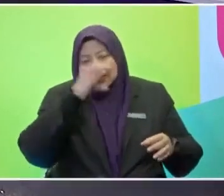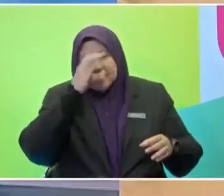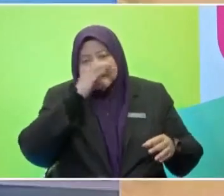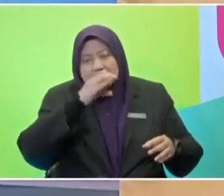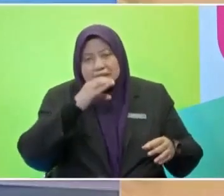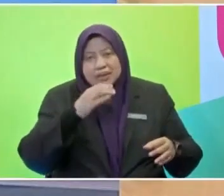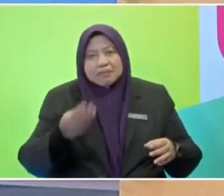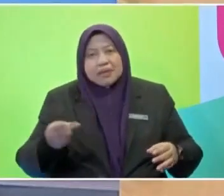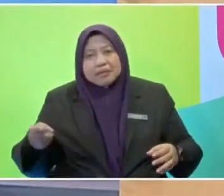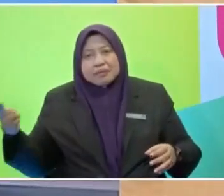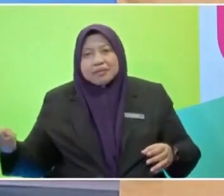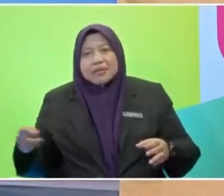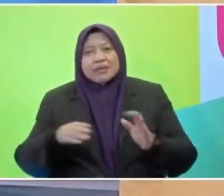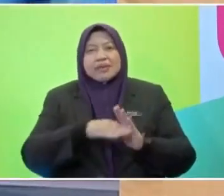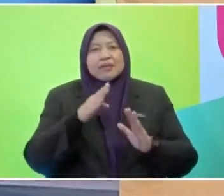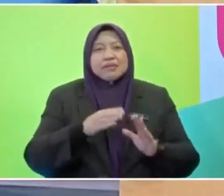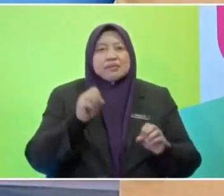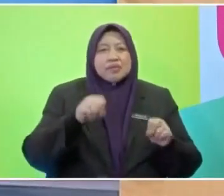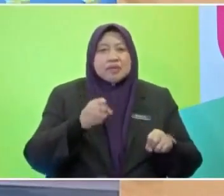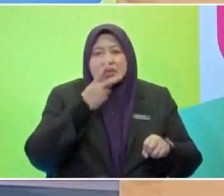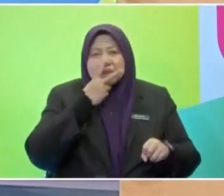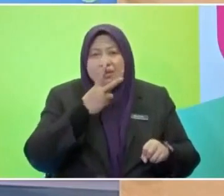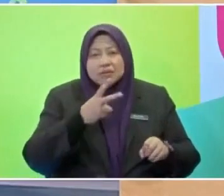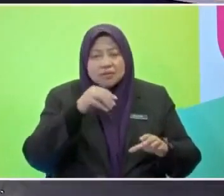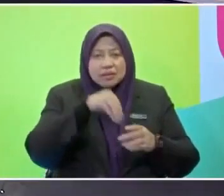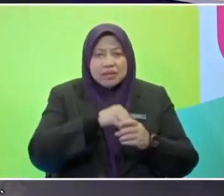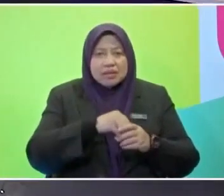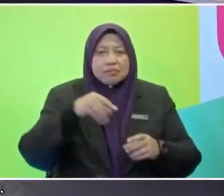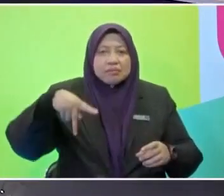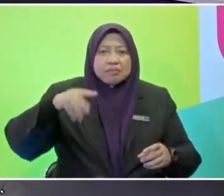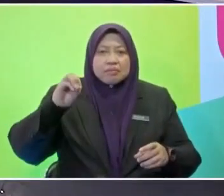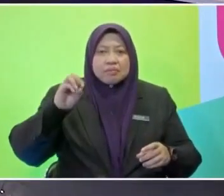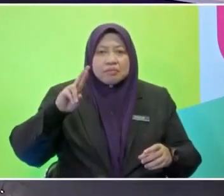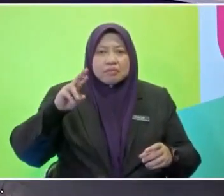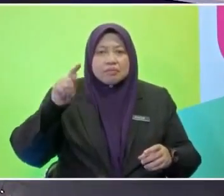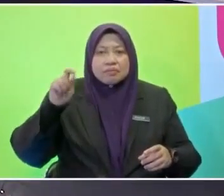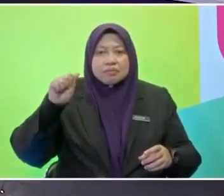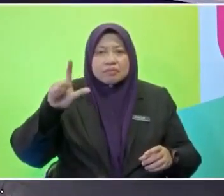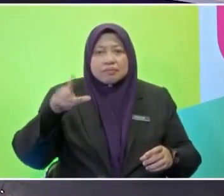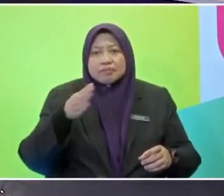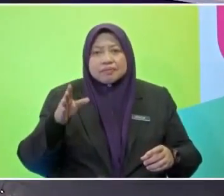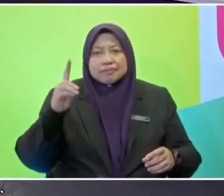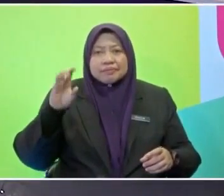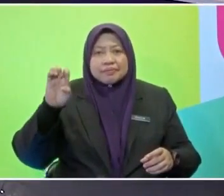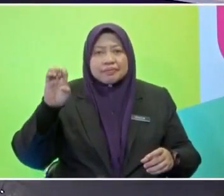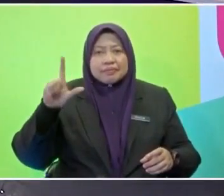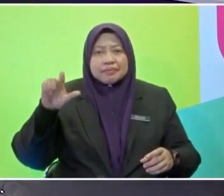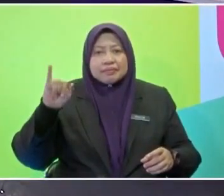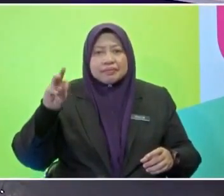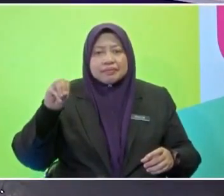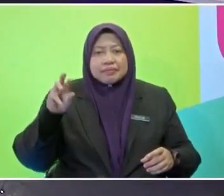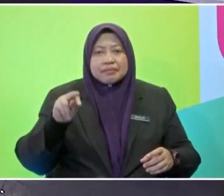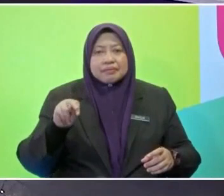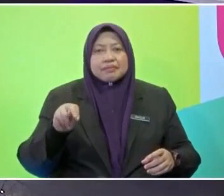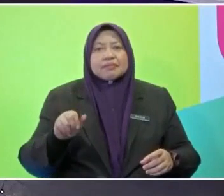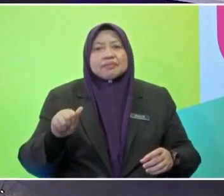revisions? Yes, they can get it from the Portal Dilemma. All right, Portal Dilemma. I believe we have a bit of activity for the ending of this class, but I